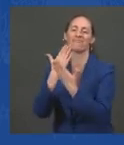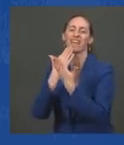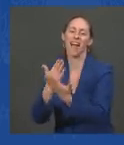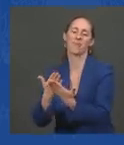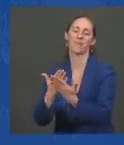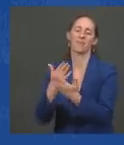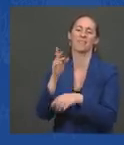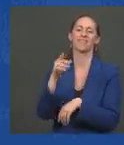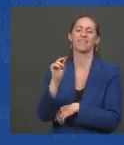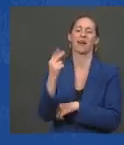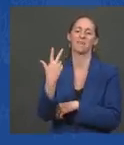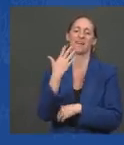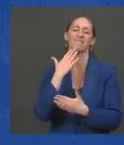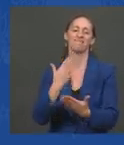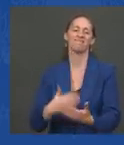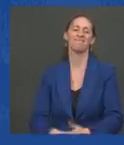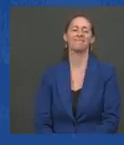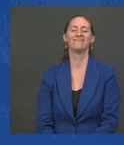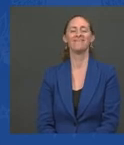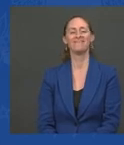Thank you all so very much.